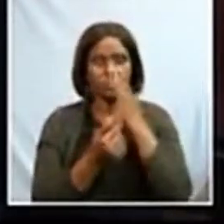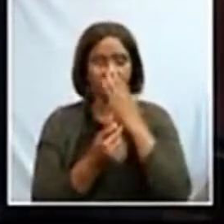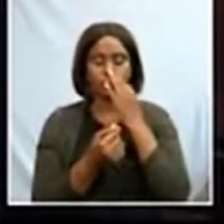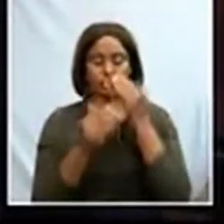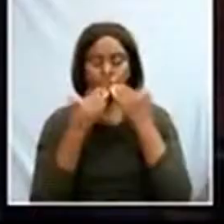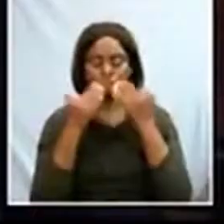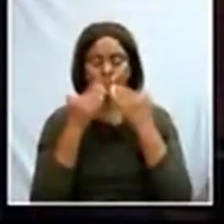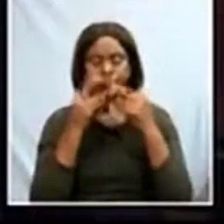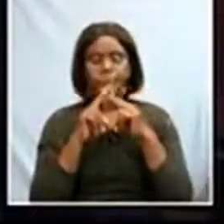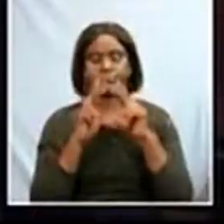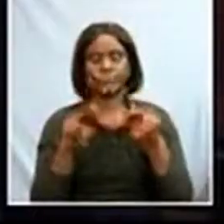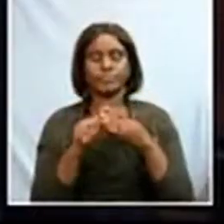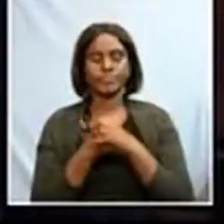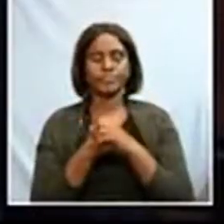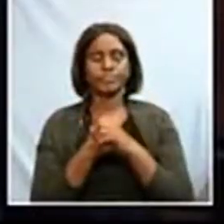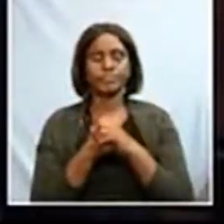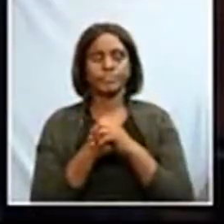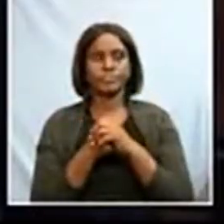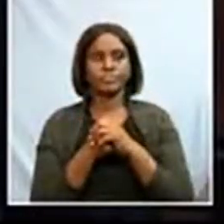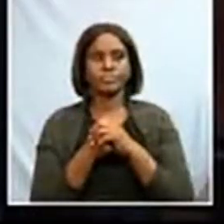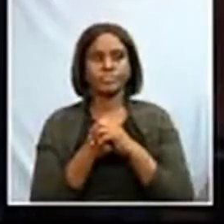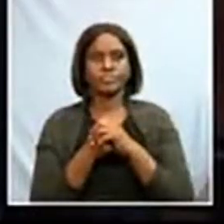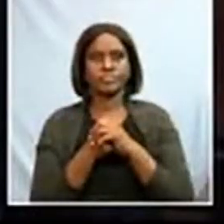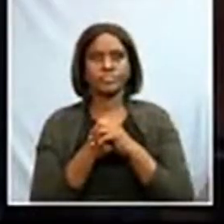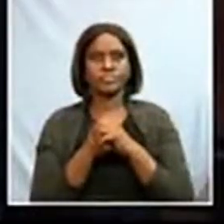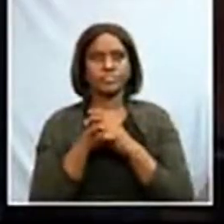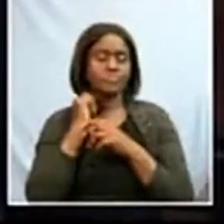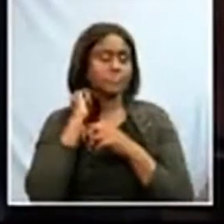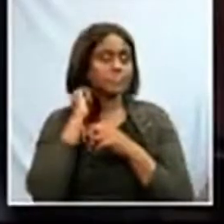Thank you, Chair. This